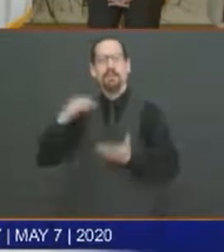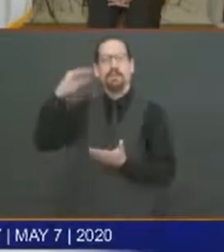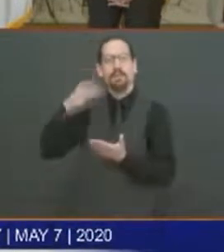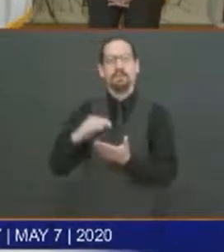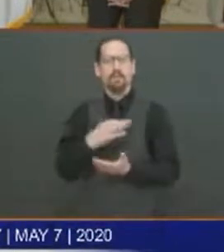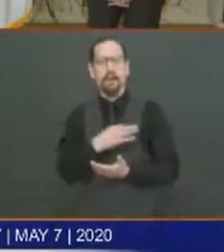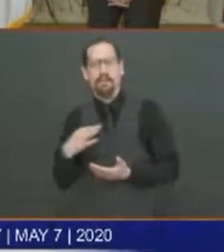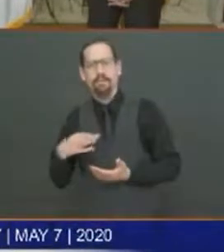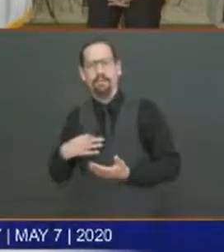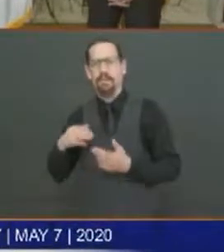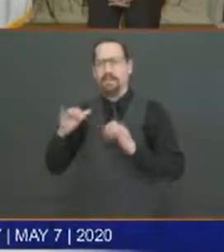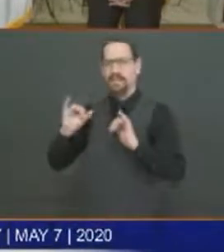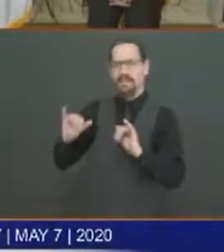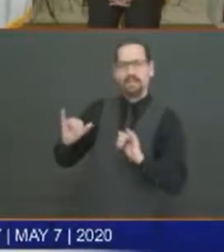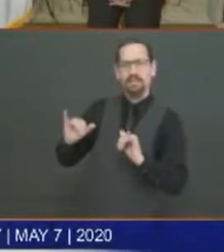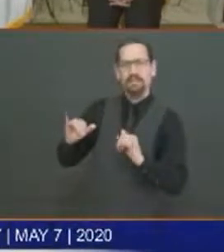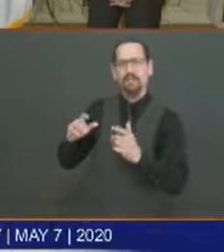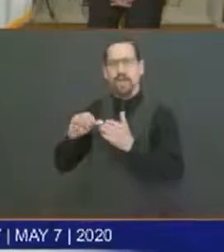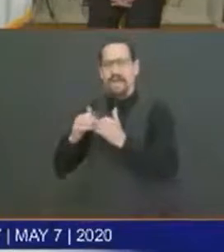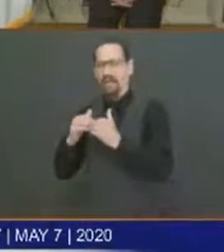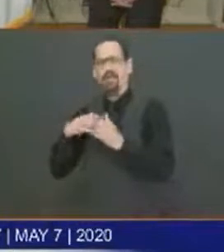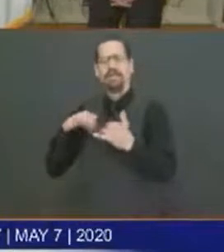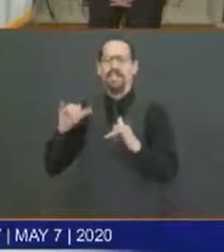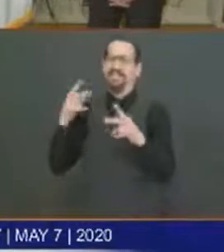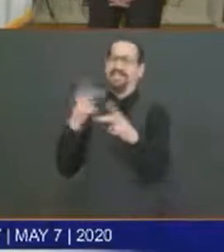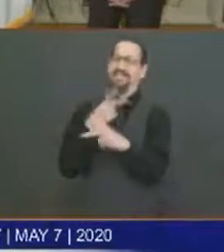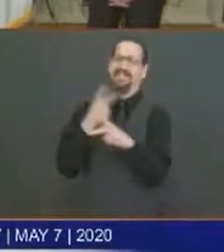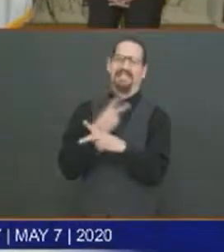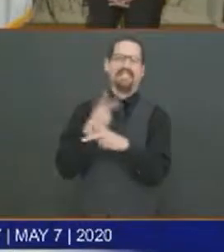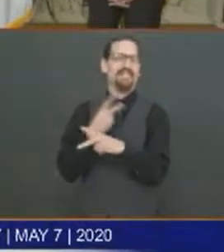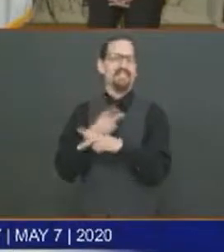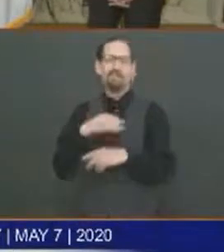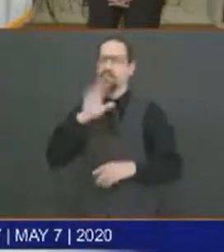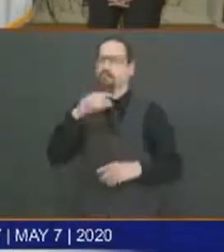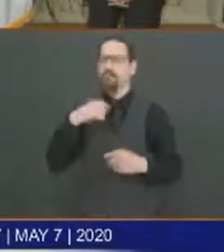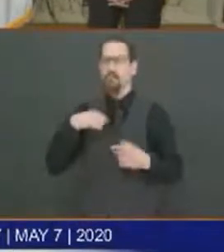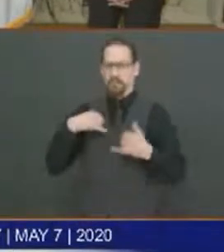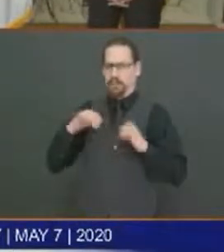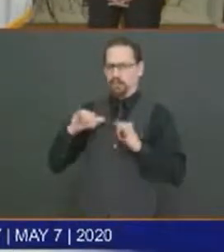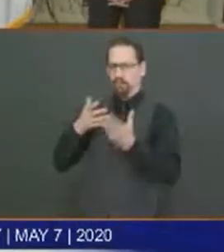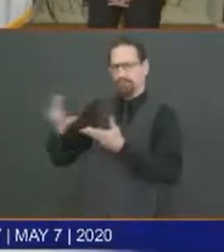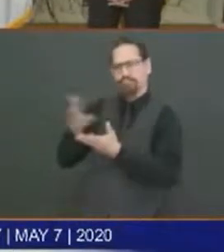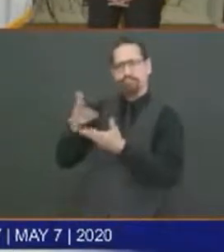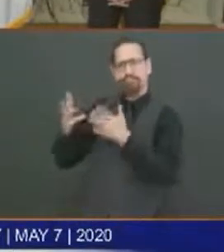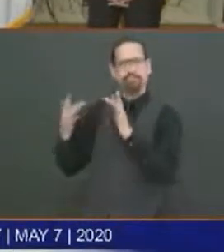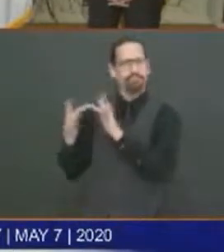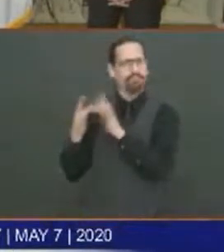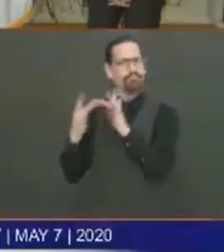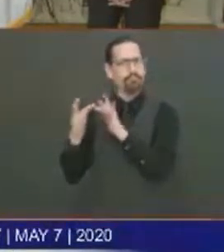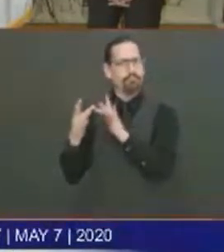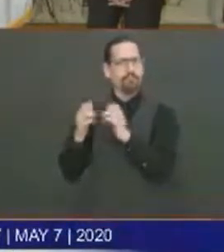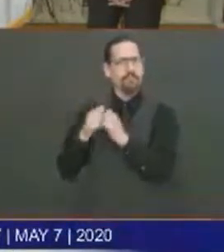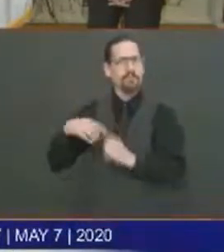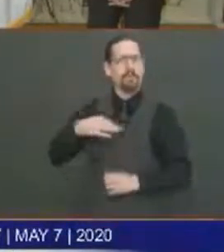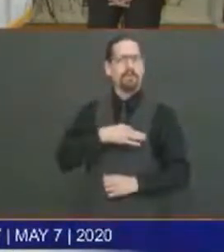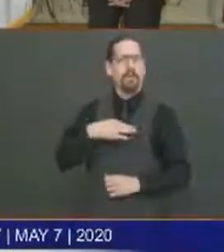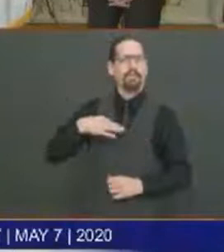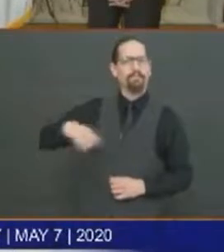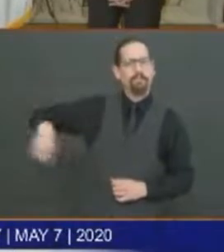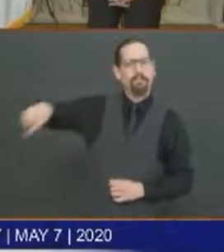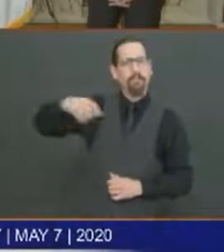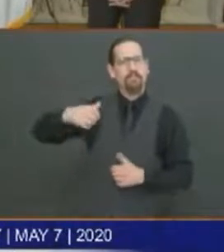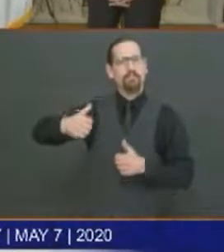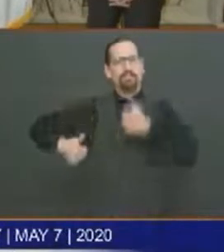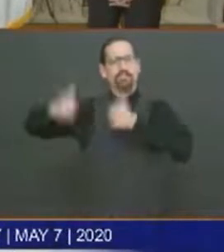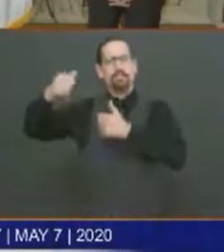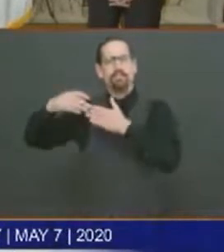that. So that's something that we're in constant communication with the Vets Home about, as well as the other nursing facilities, to help